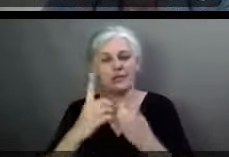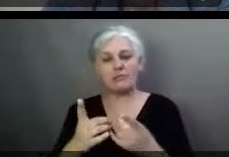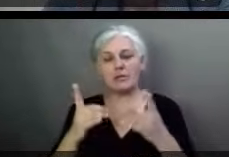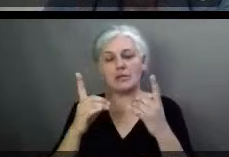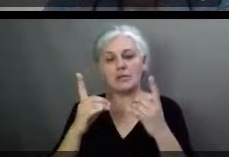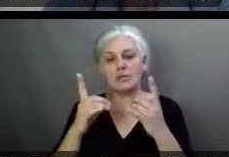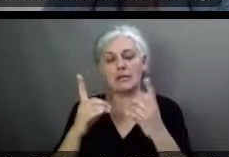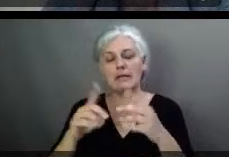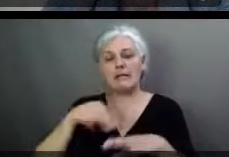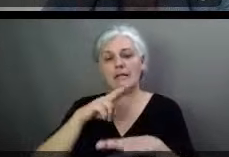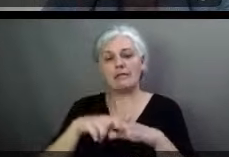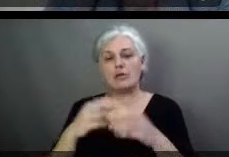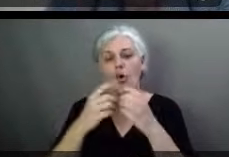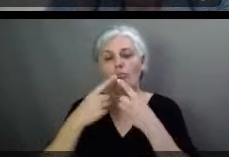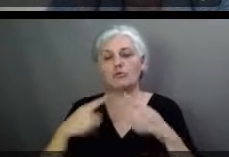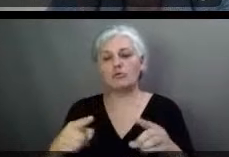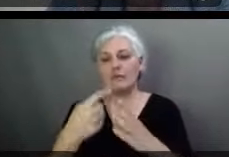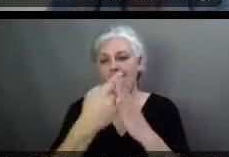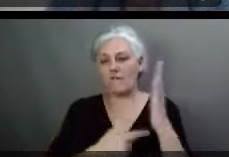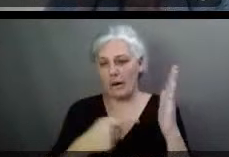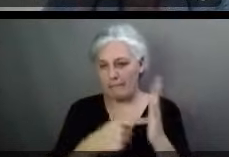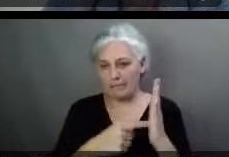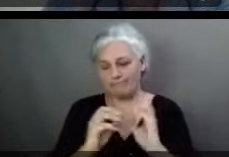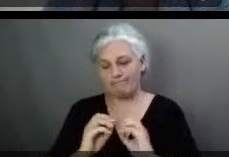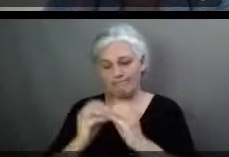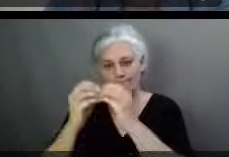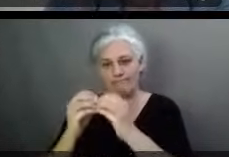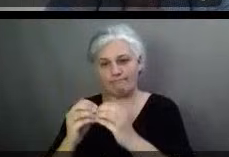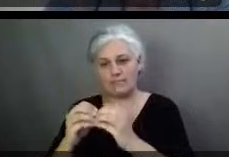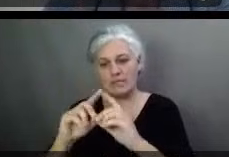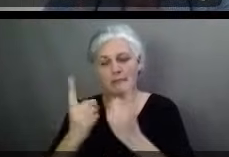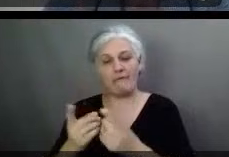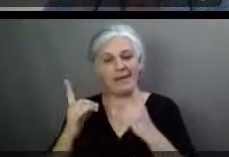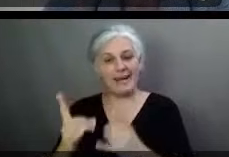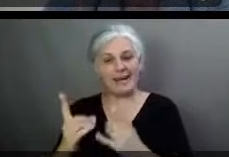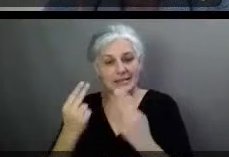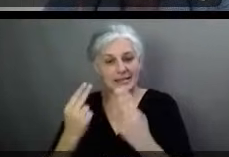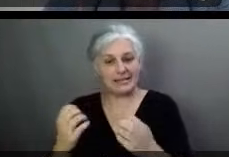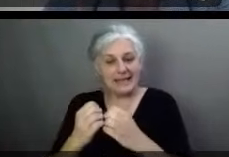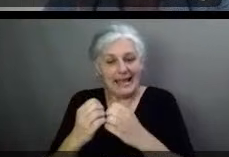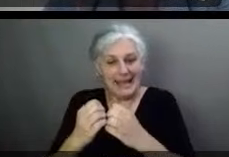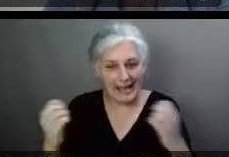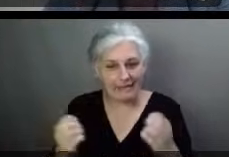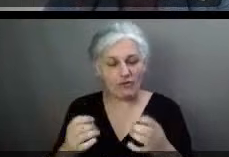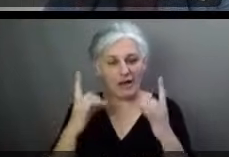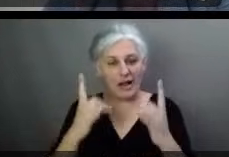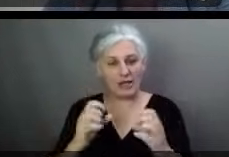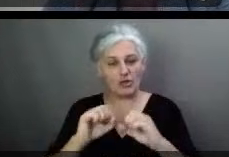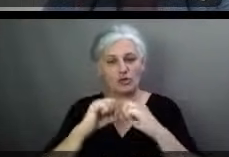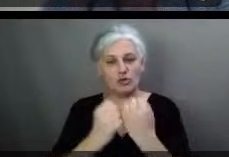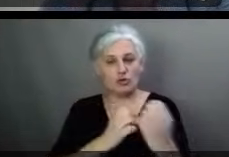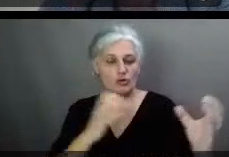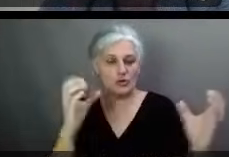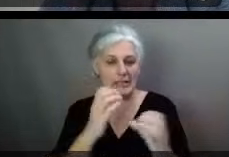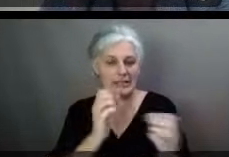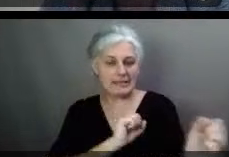Open Disclosure Framework, which is written by the Department of Health, which requires every health and social care service to have an open